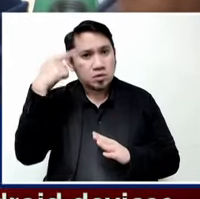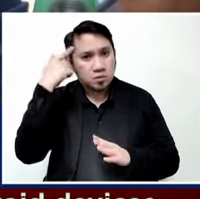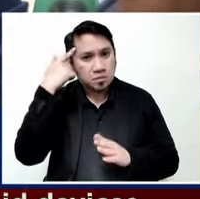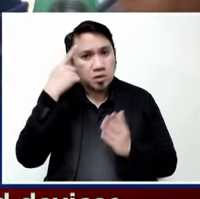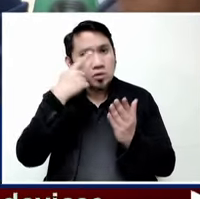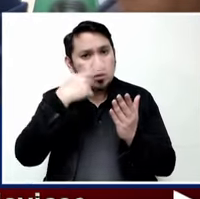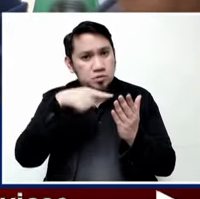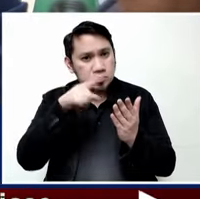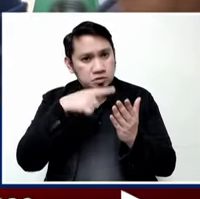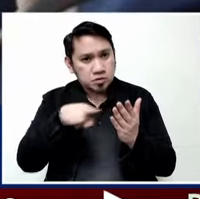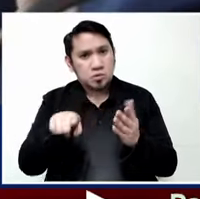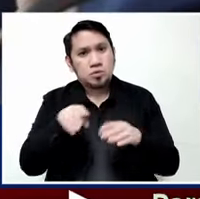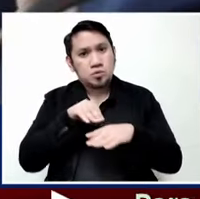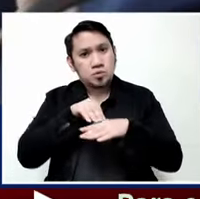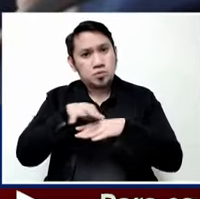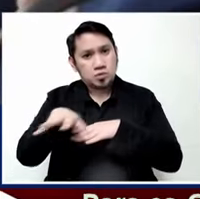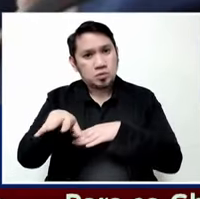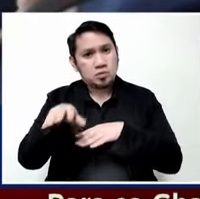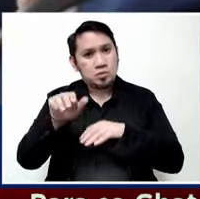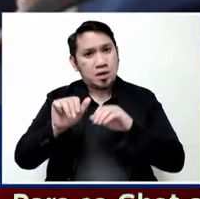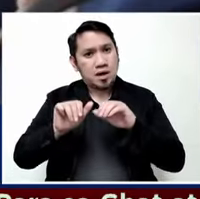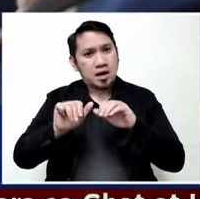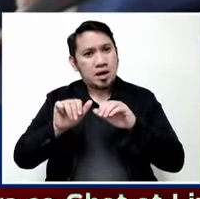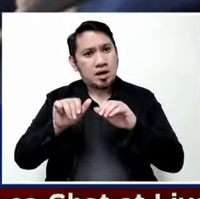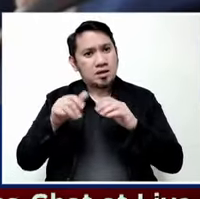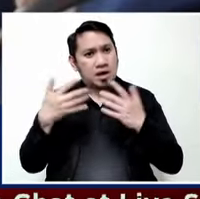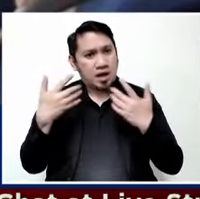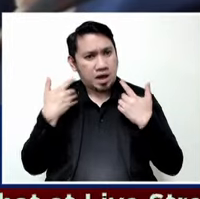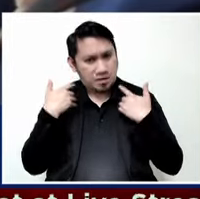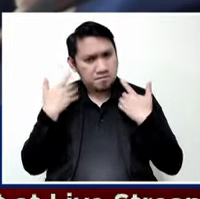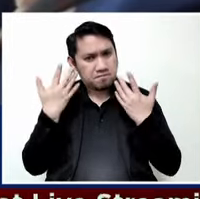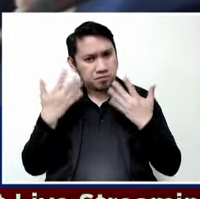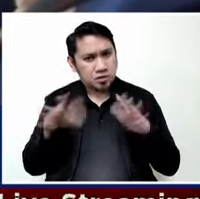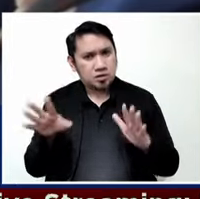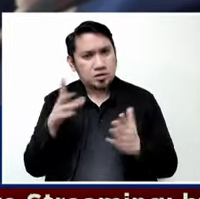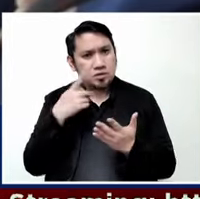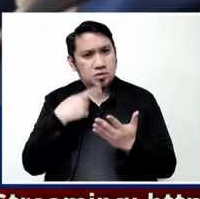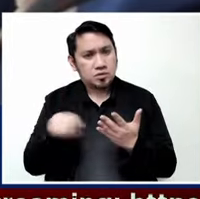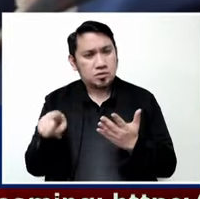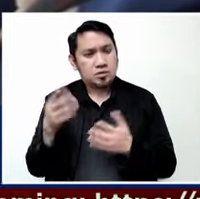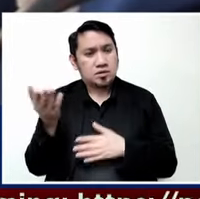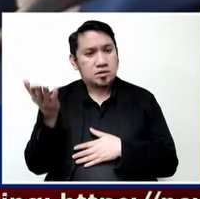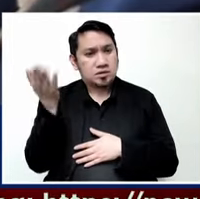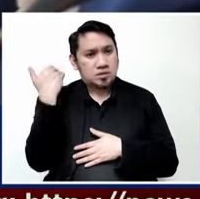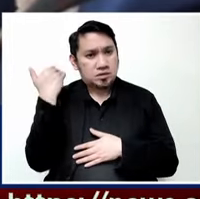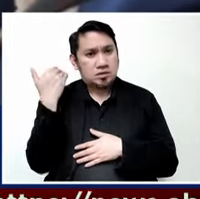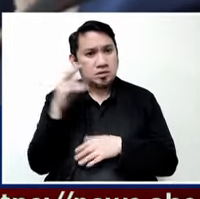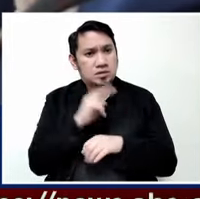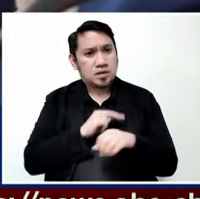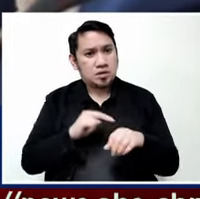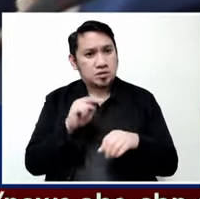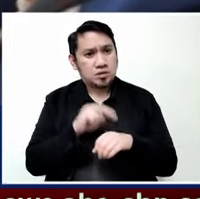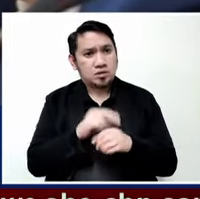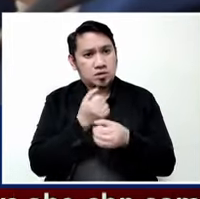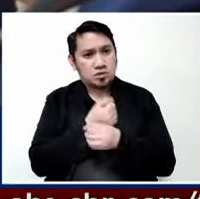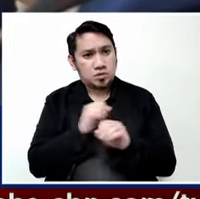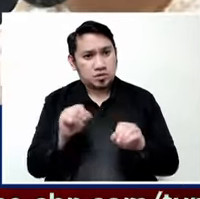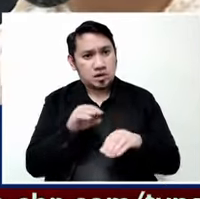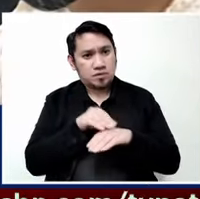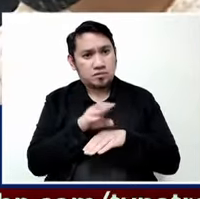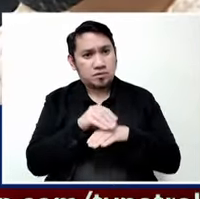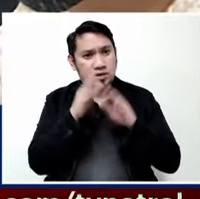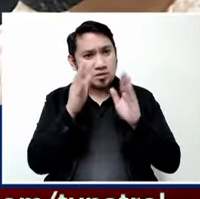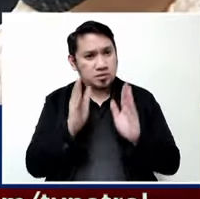kanilang transmission assets. Katunayan anya, na-inspeksyon na ito ni Nuoy National Security Advisor Hermohendez Esperon.